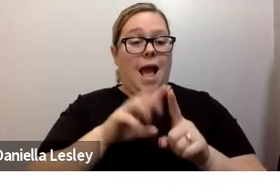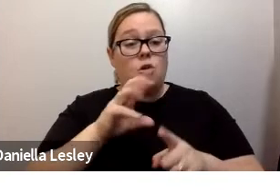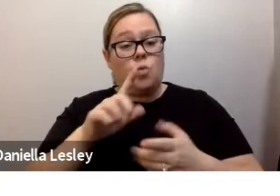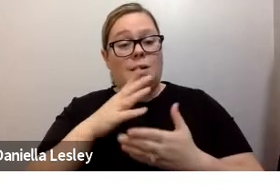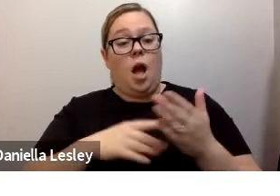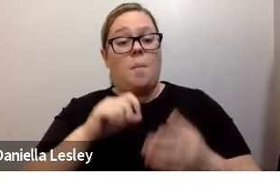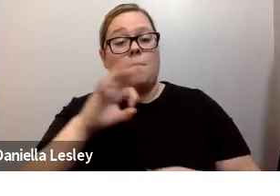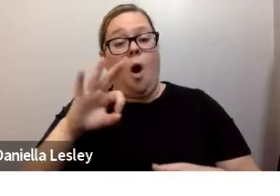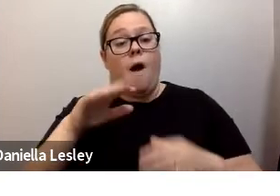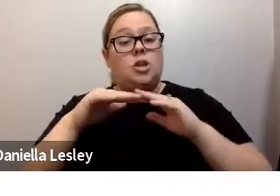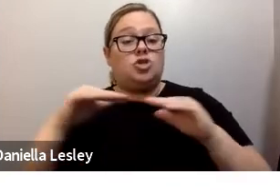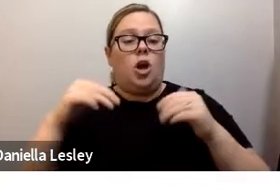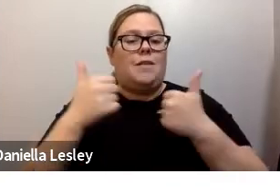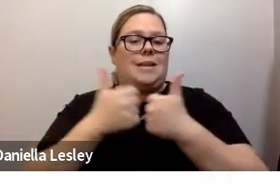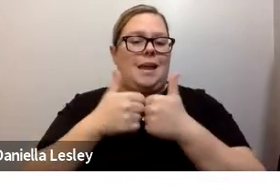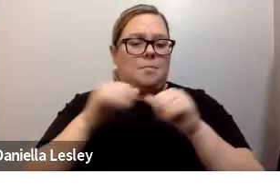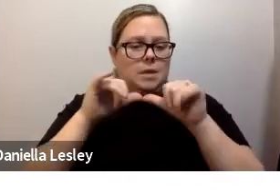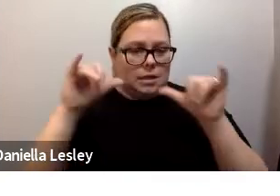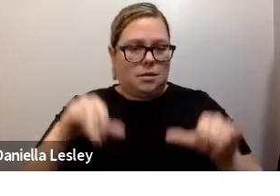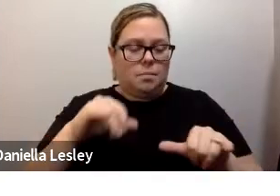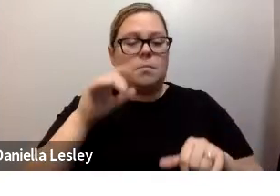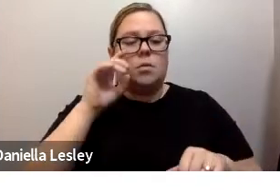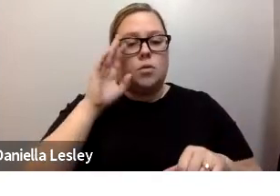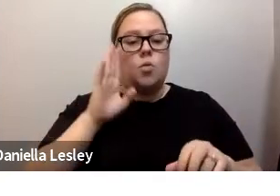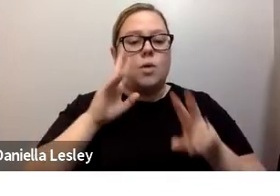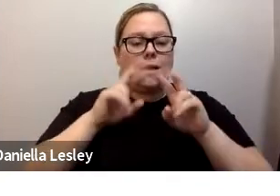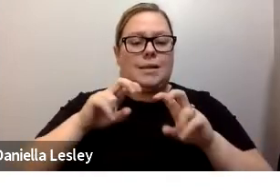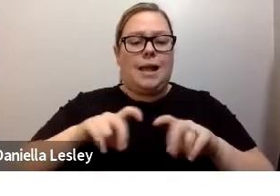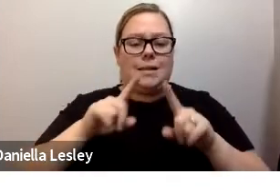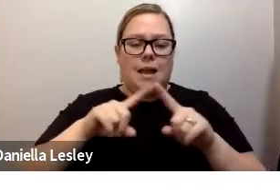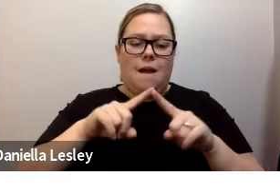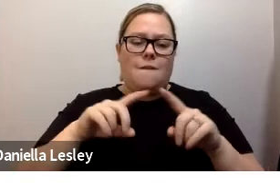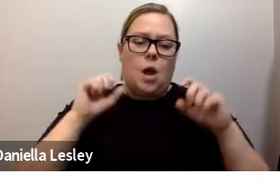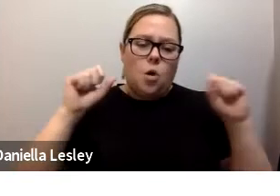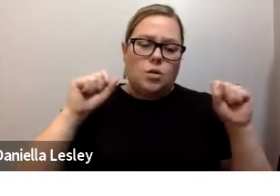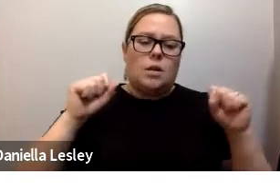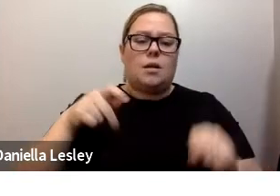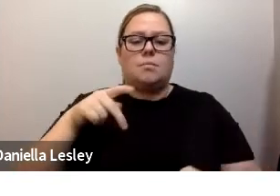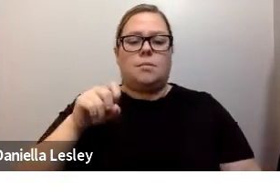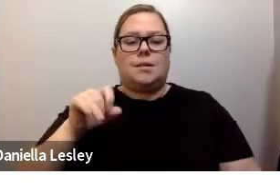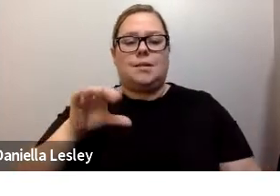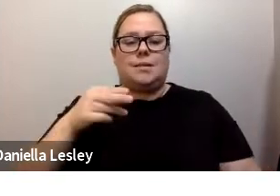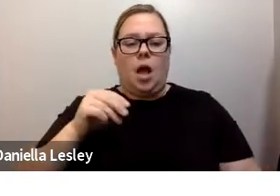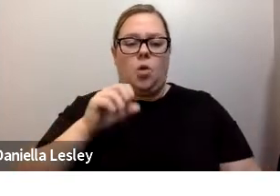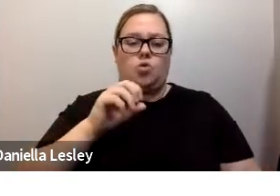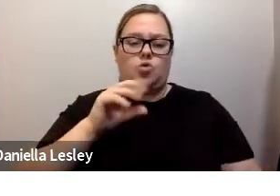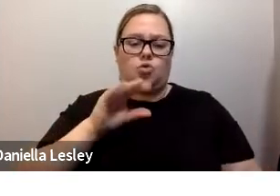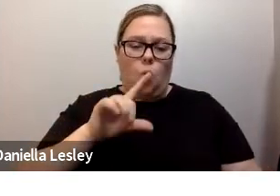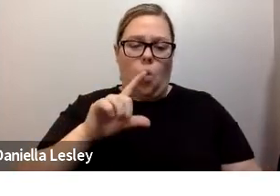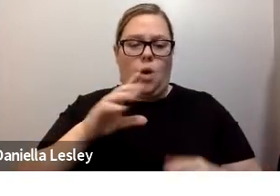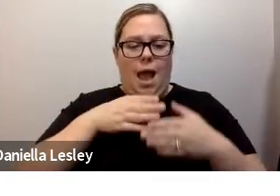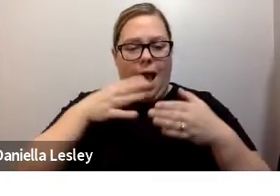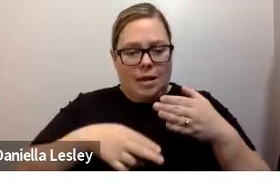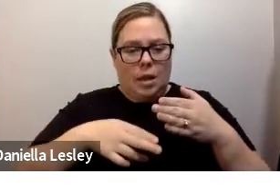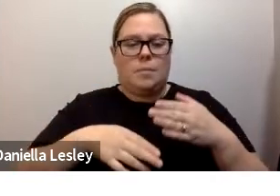off-the-shelf gaming systems. We will assess various exercise and psychosocial outcomes, along with related secondary